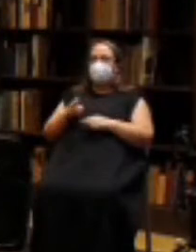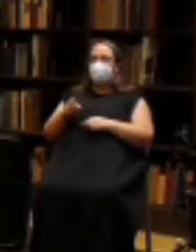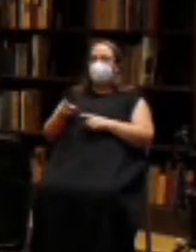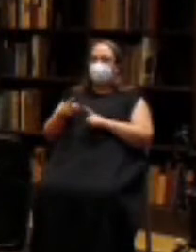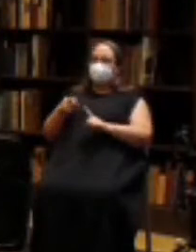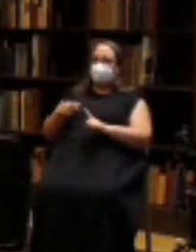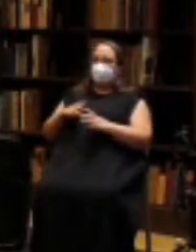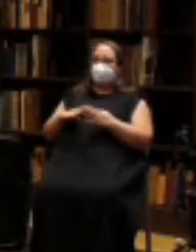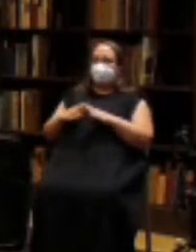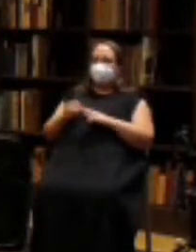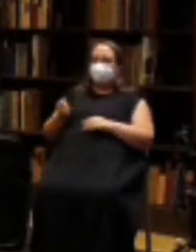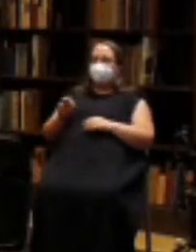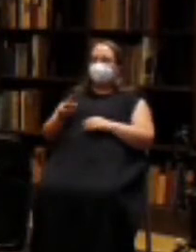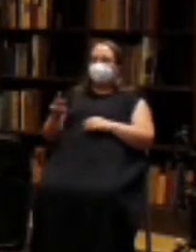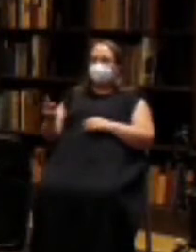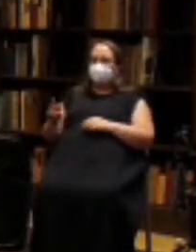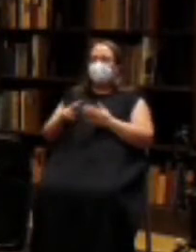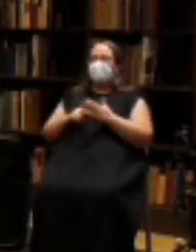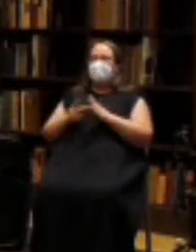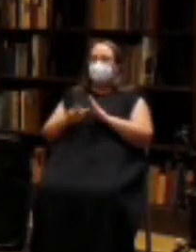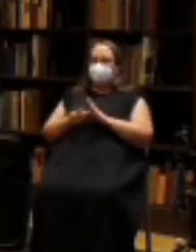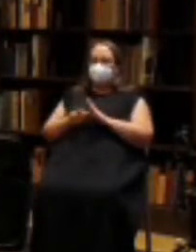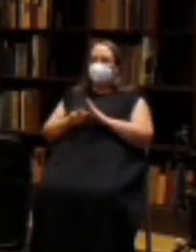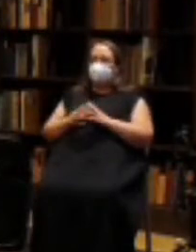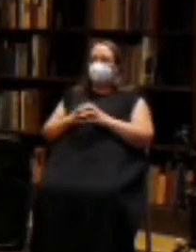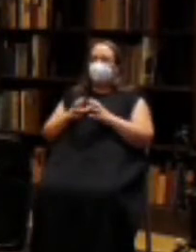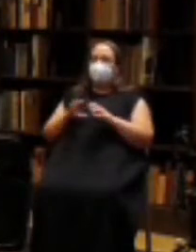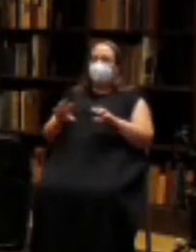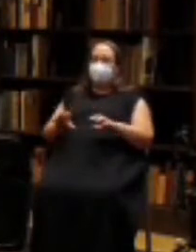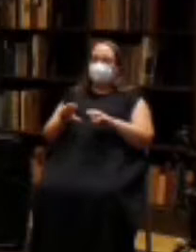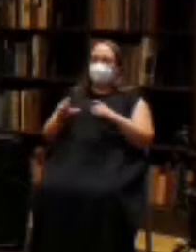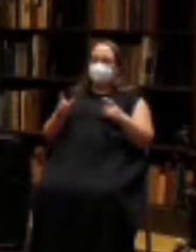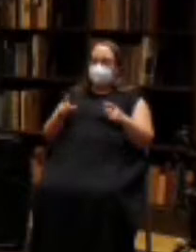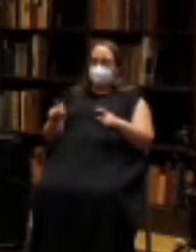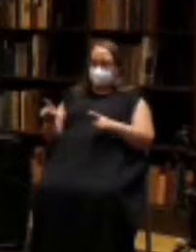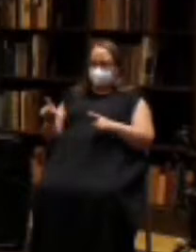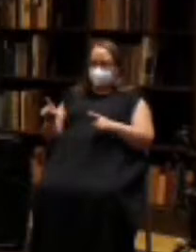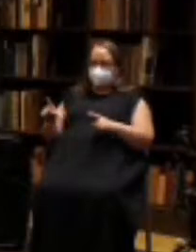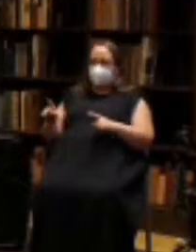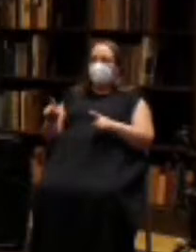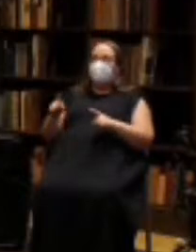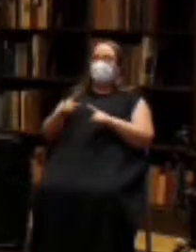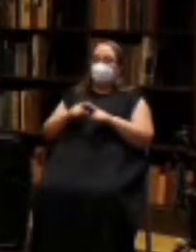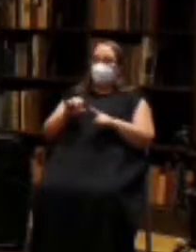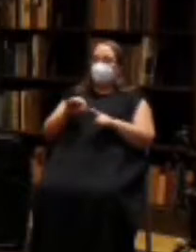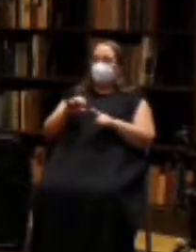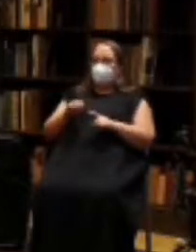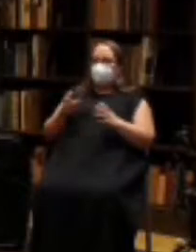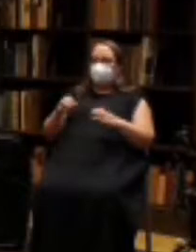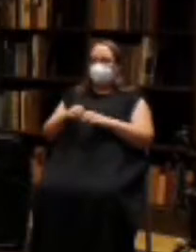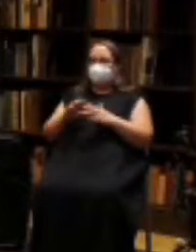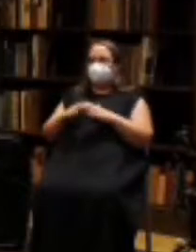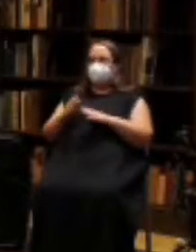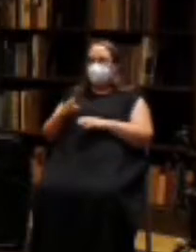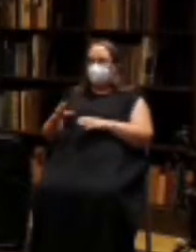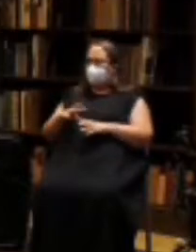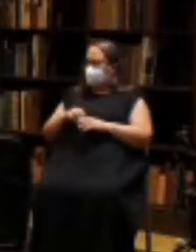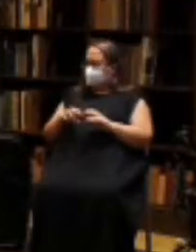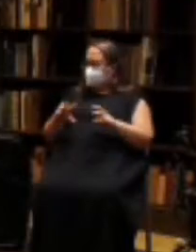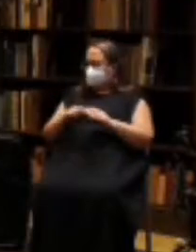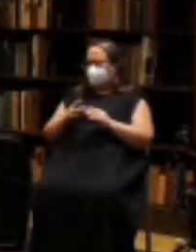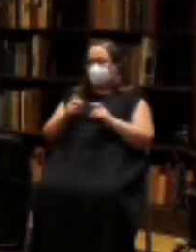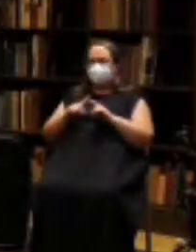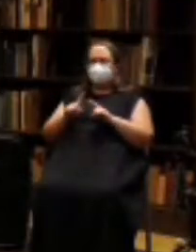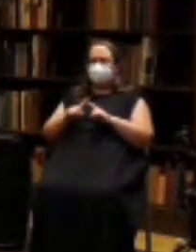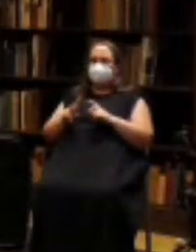its target city in 1966, which meant that there was a ton of activity happening by CORE in the city of Baltimore, including a conference and a lot